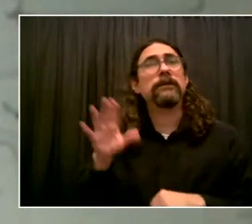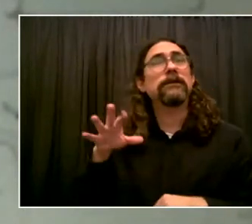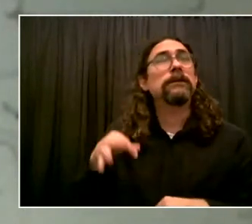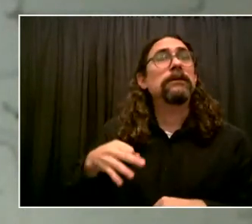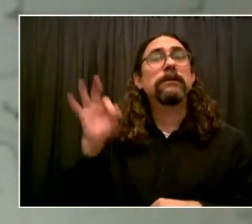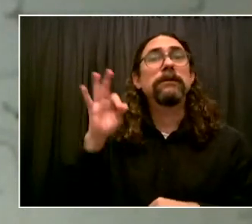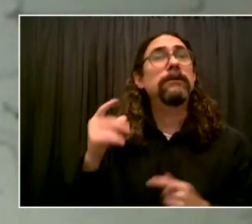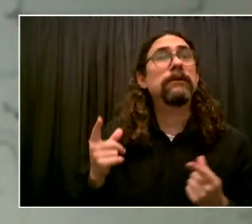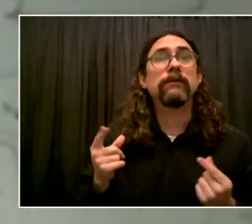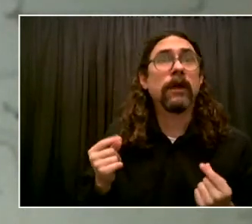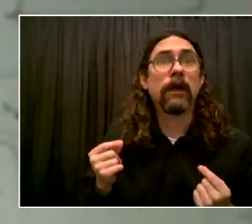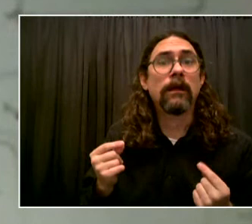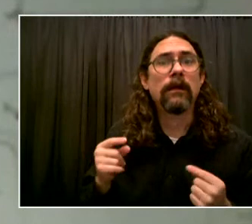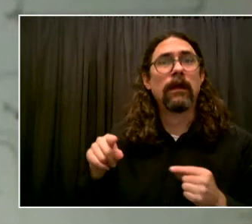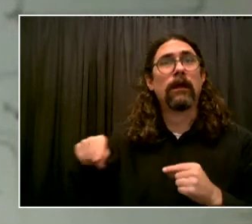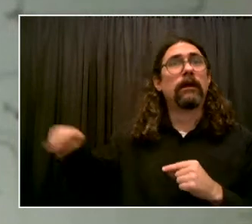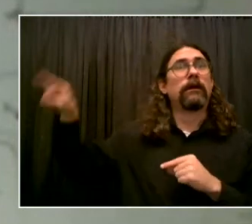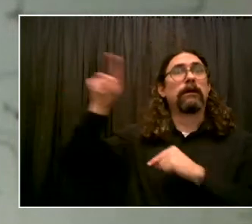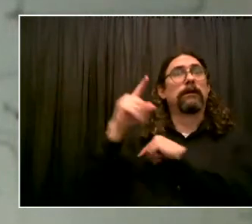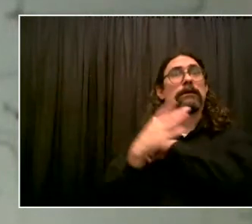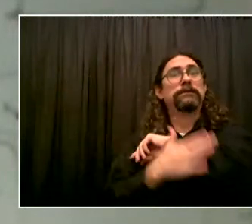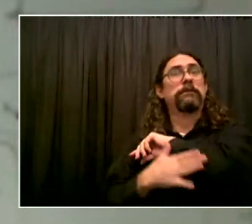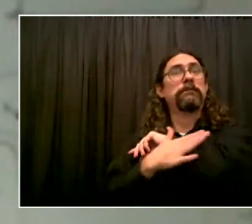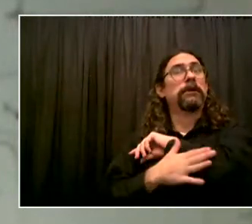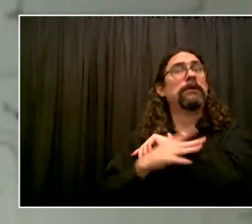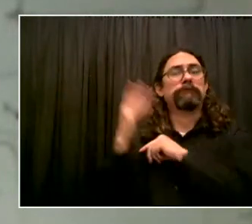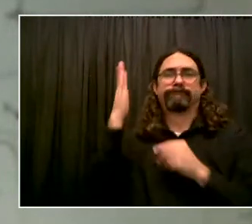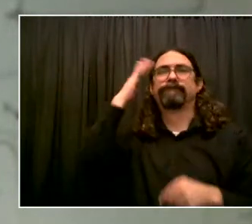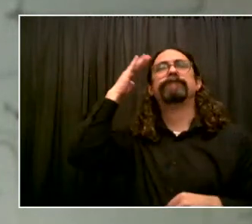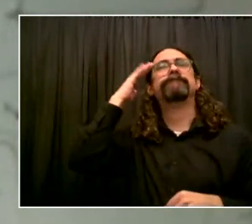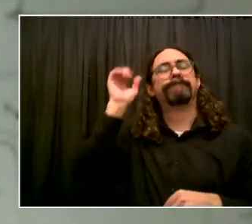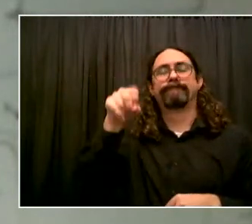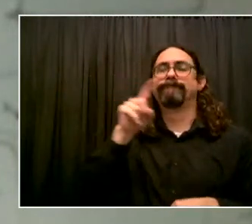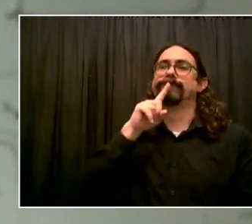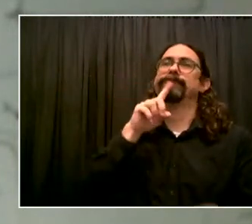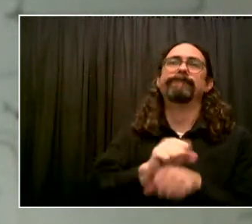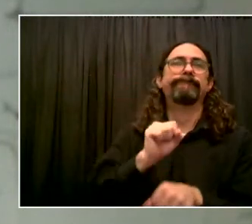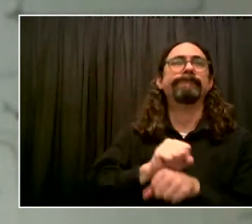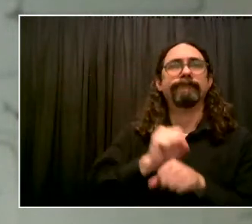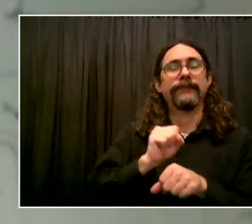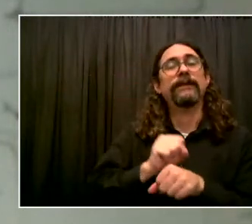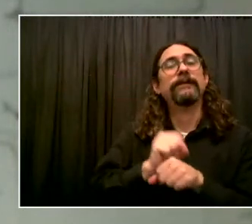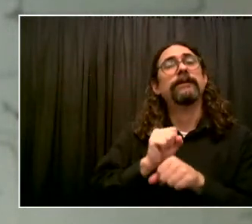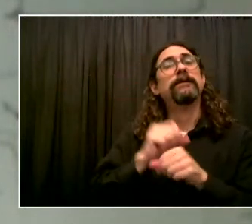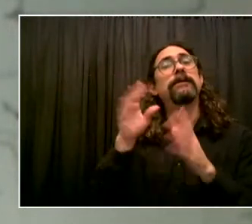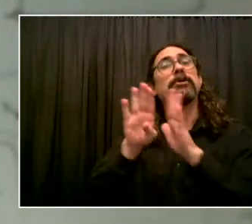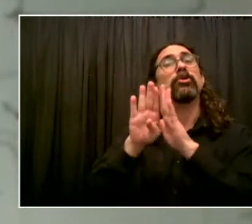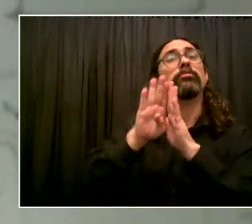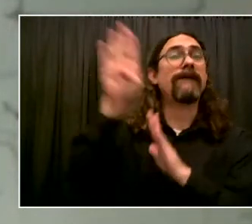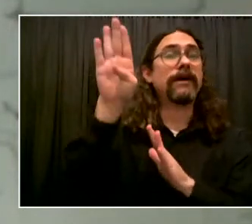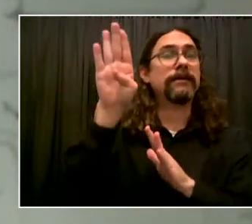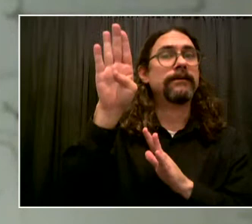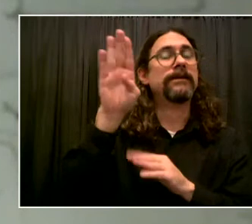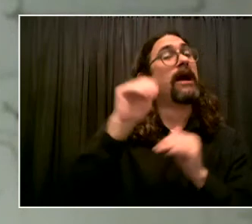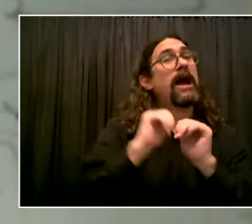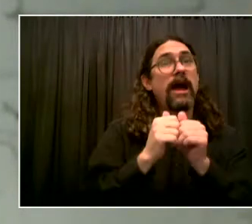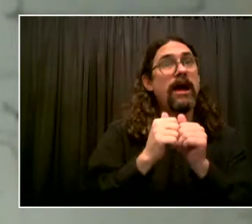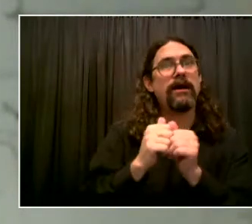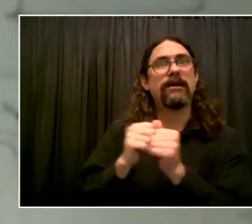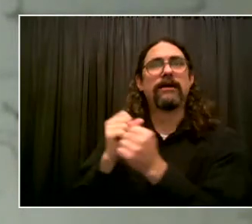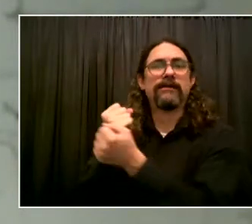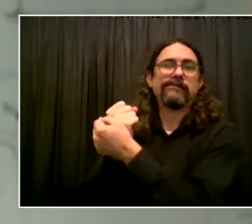simple: giving people the freedom to feel safe in their environment, asking a little